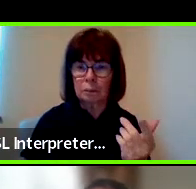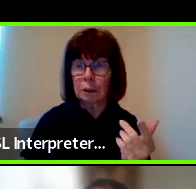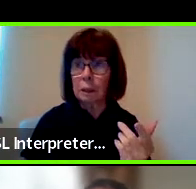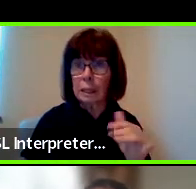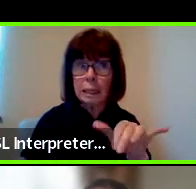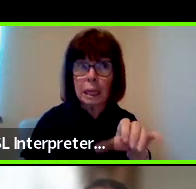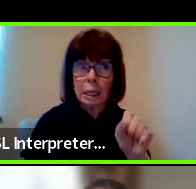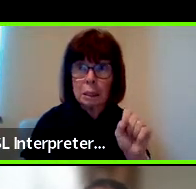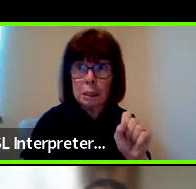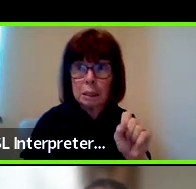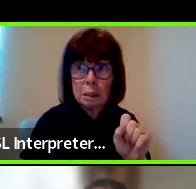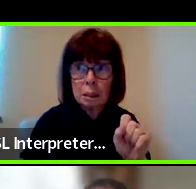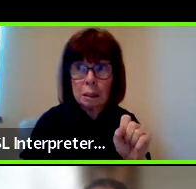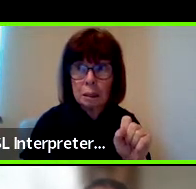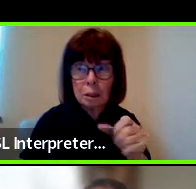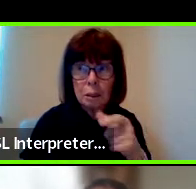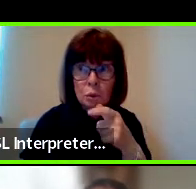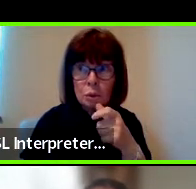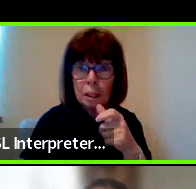Yes, let's see, who's